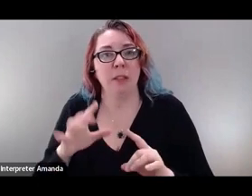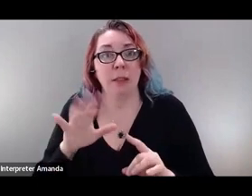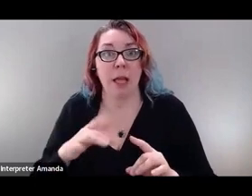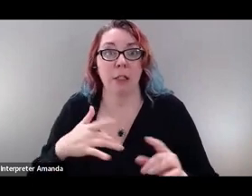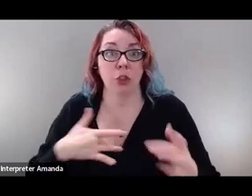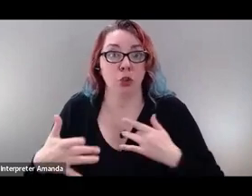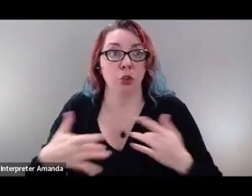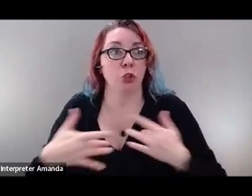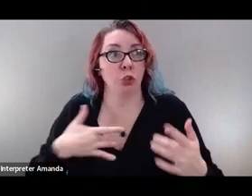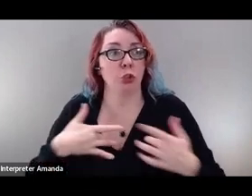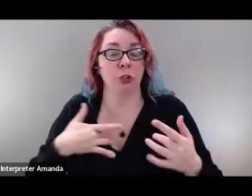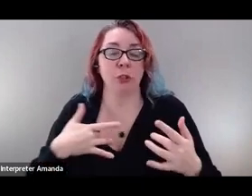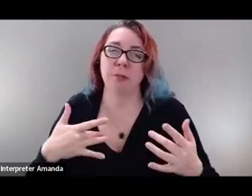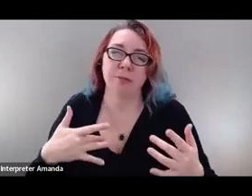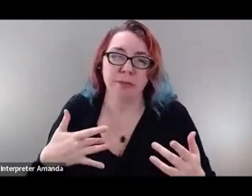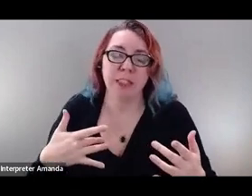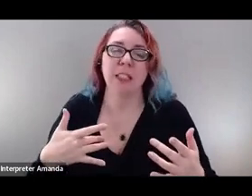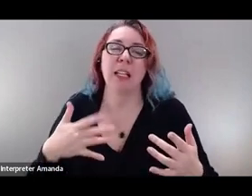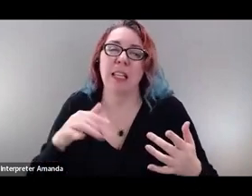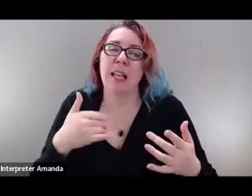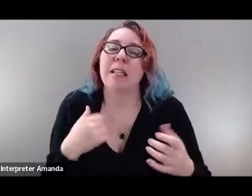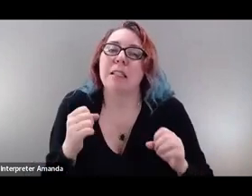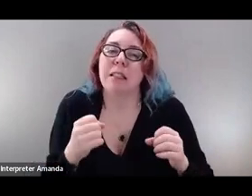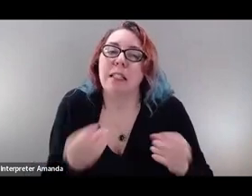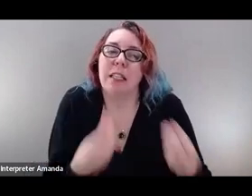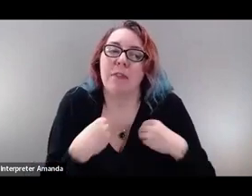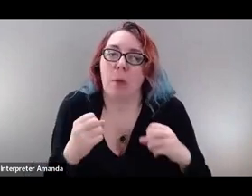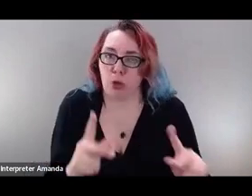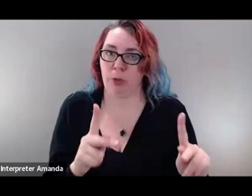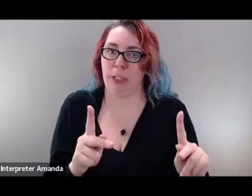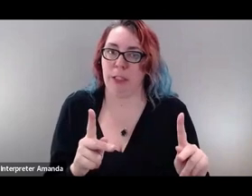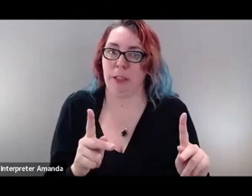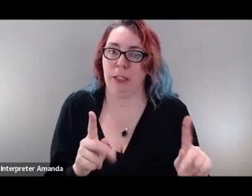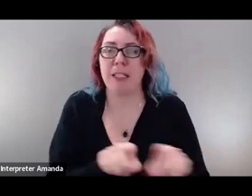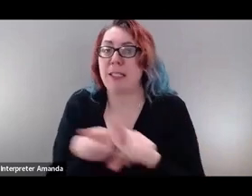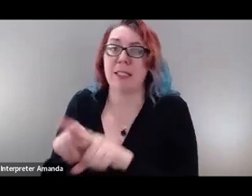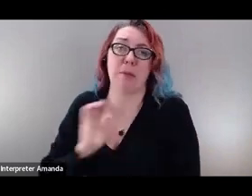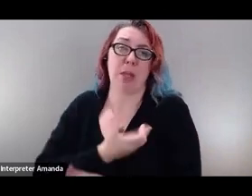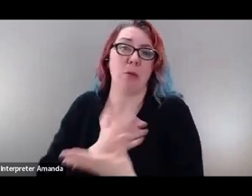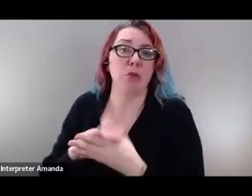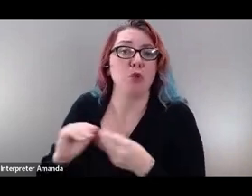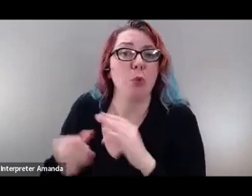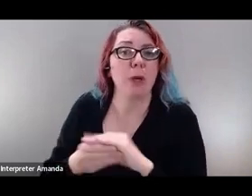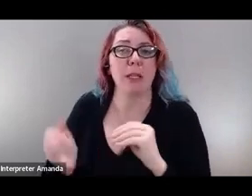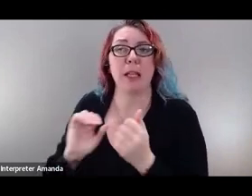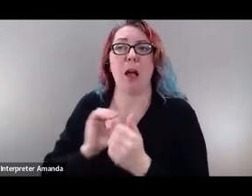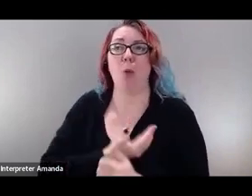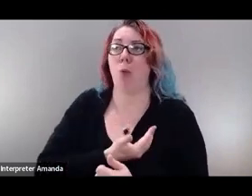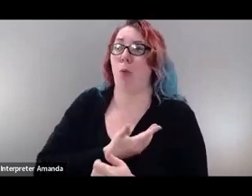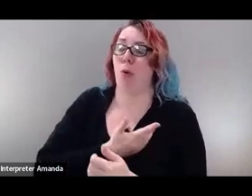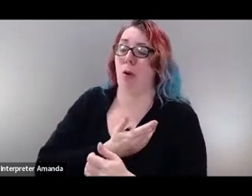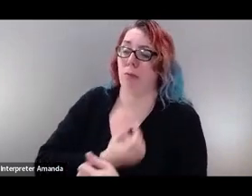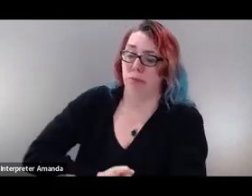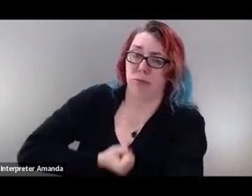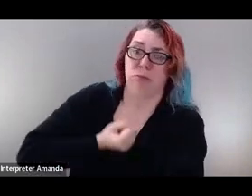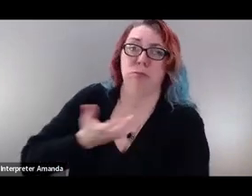I like there's opportunity in uncertainty, and it's sort of in the roots of our stories and you know, how we want